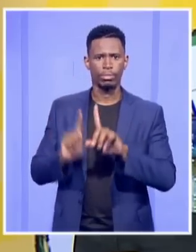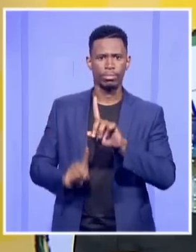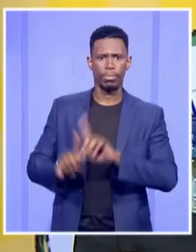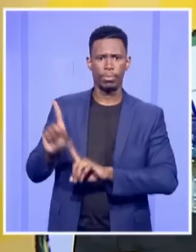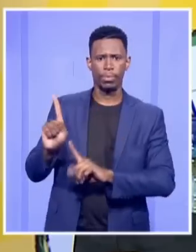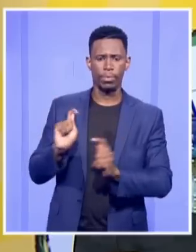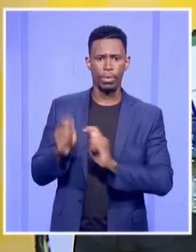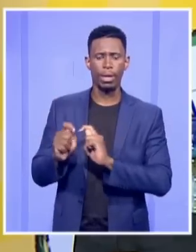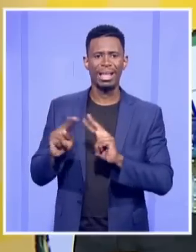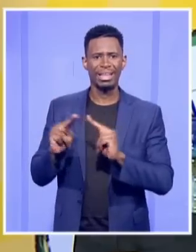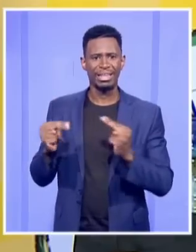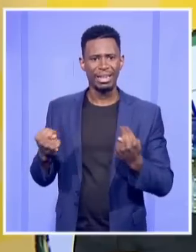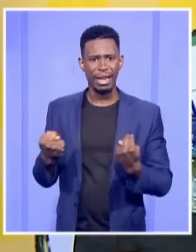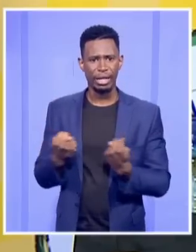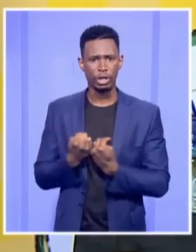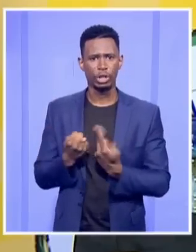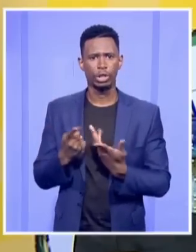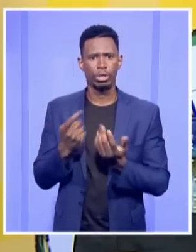National Democratic Revolution.